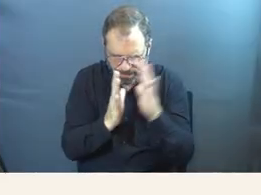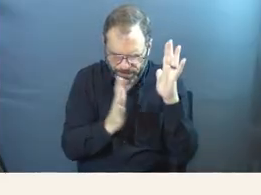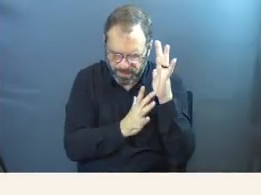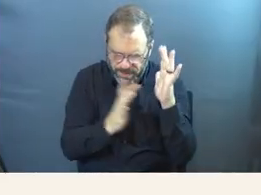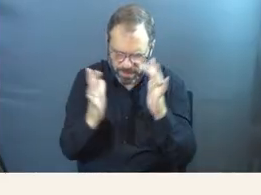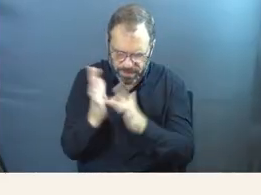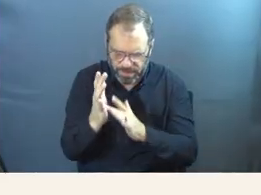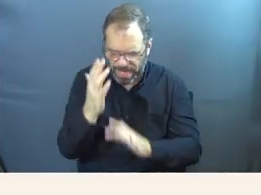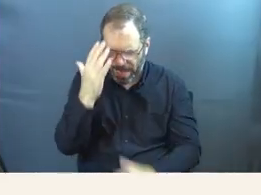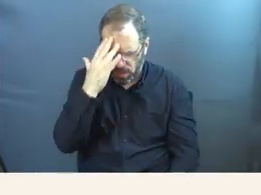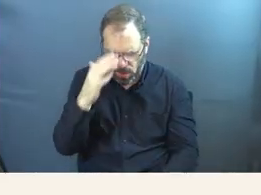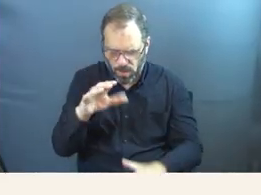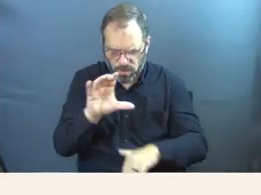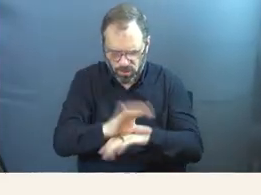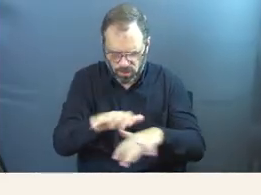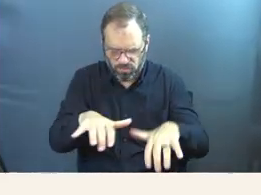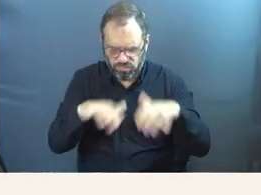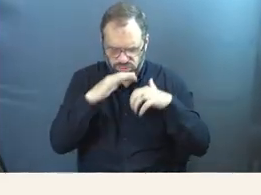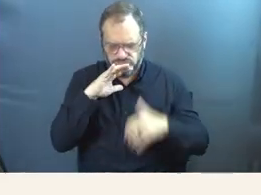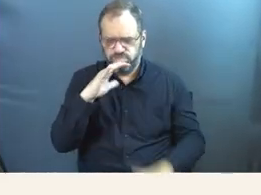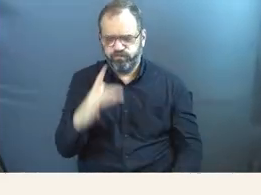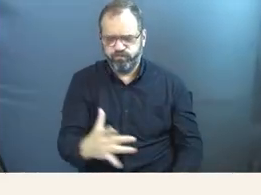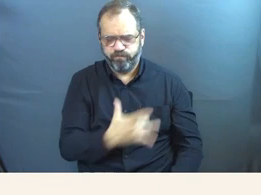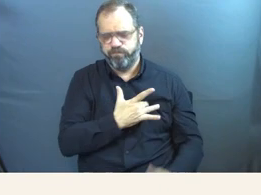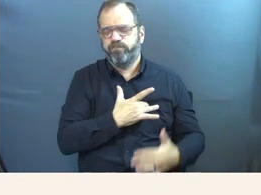Jesus, I know there's movement in the room.